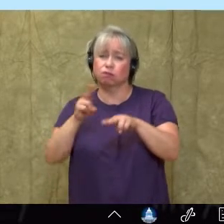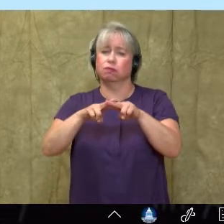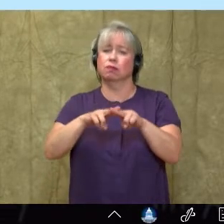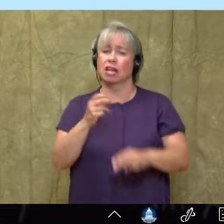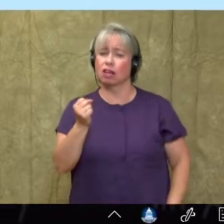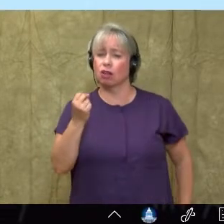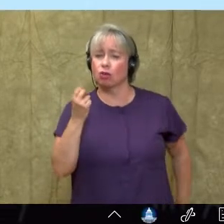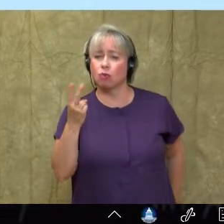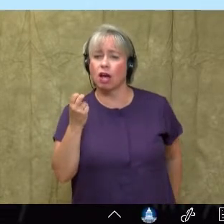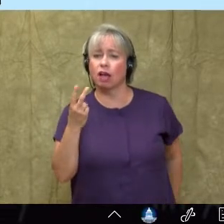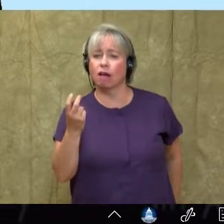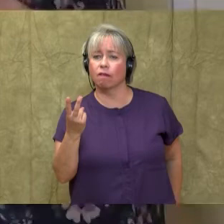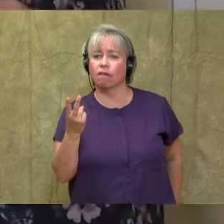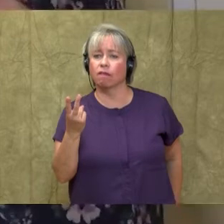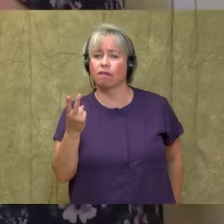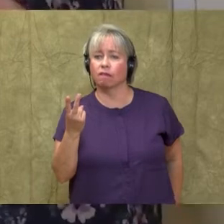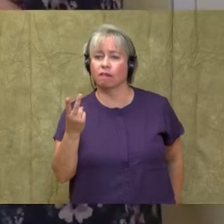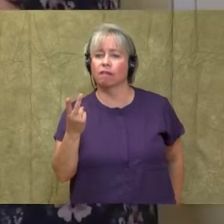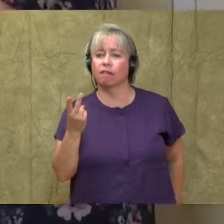units here.